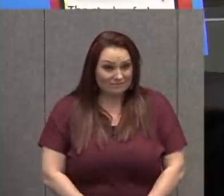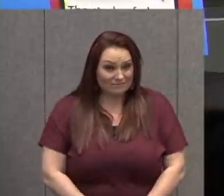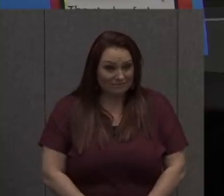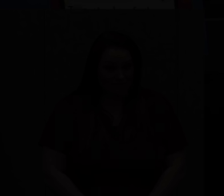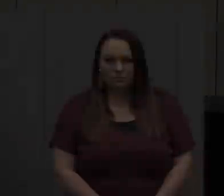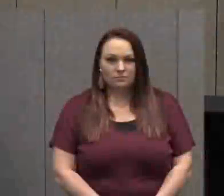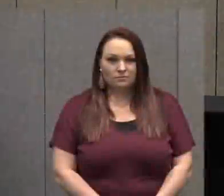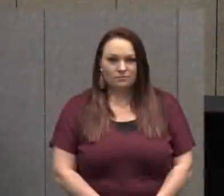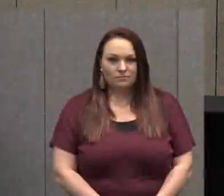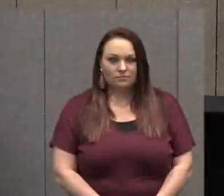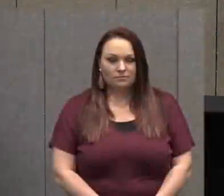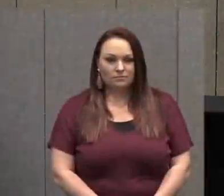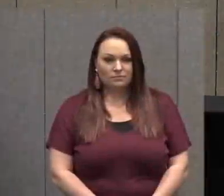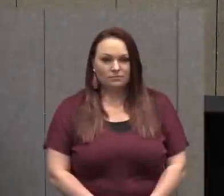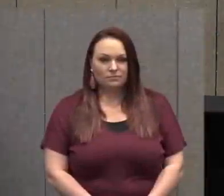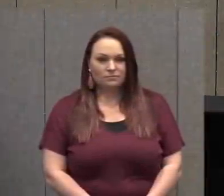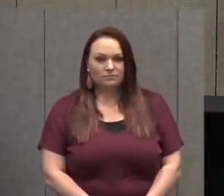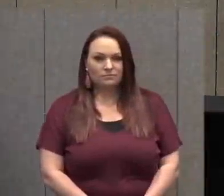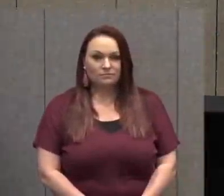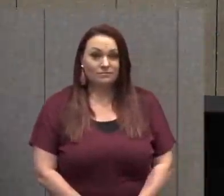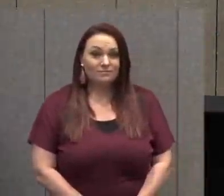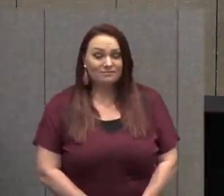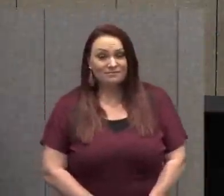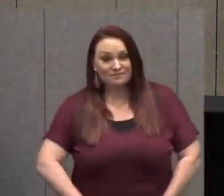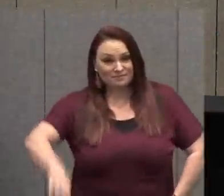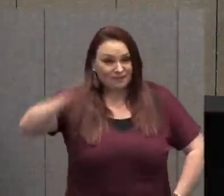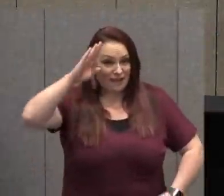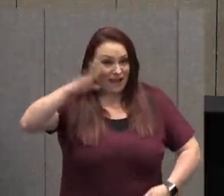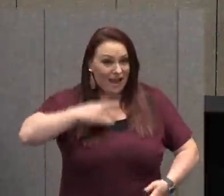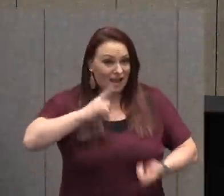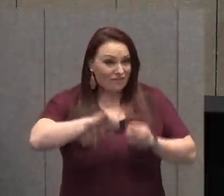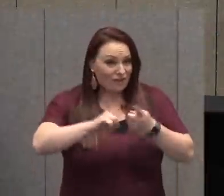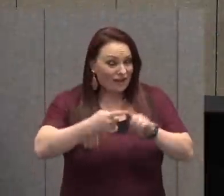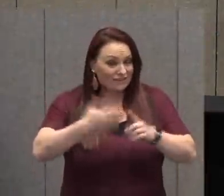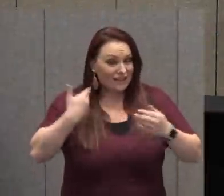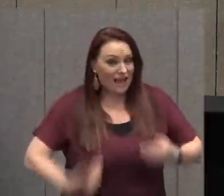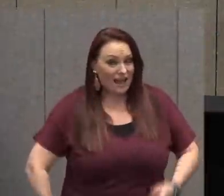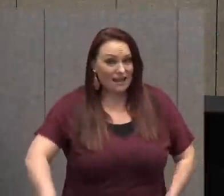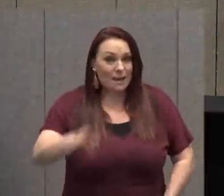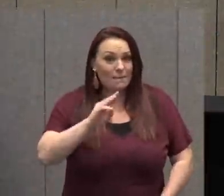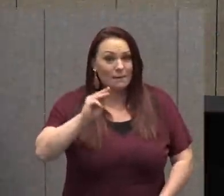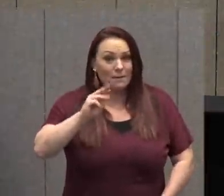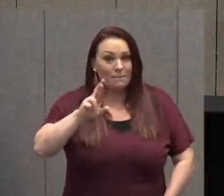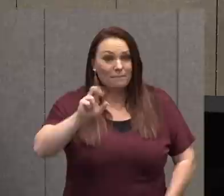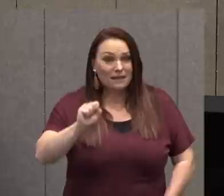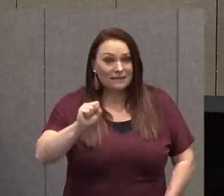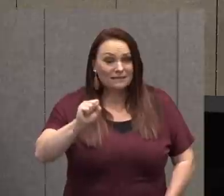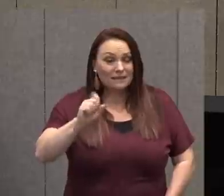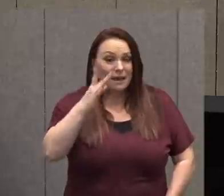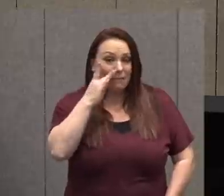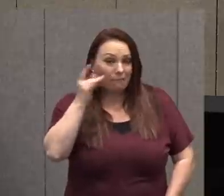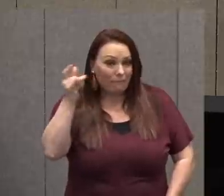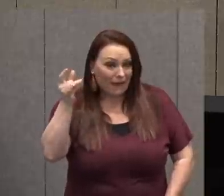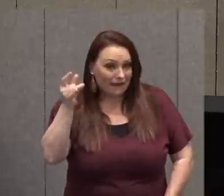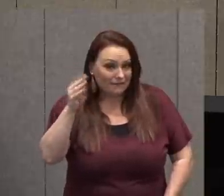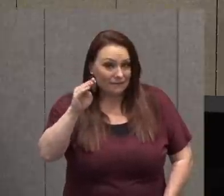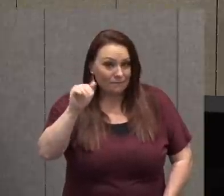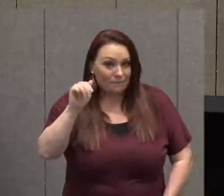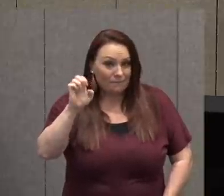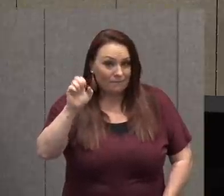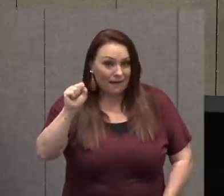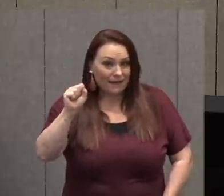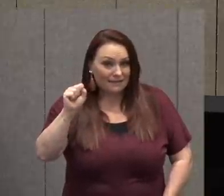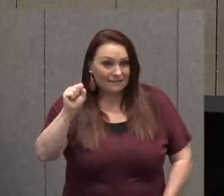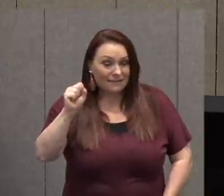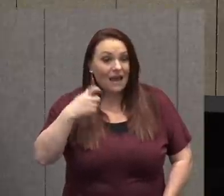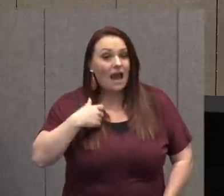Hi, friends. My name is Miss Mays. I'm a second grade teacher here in Albuquerque, and